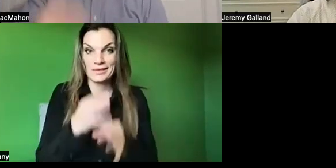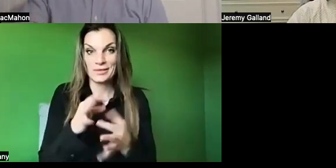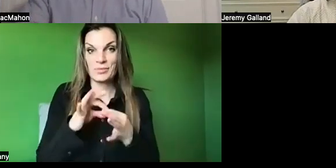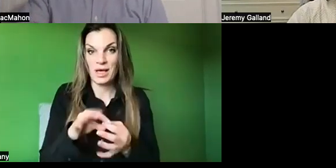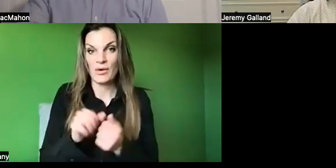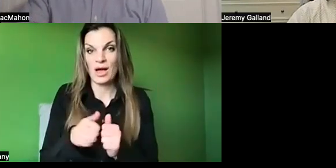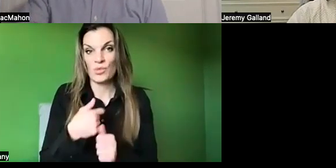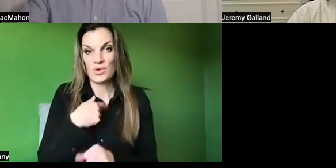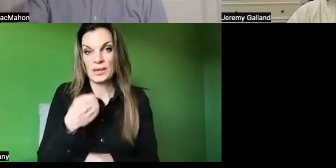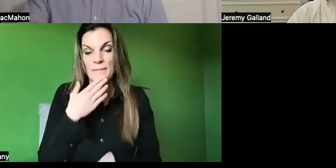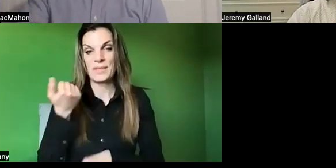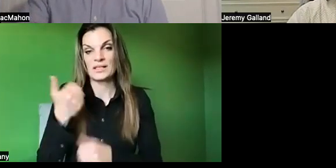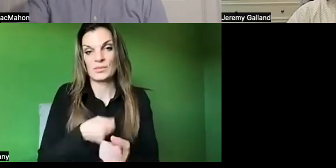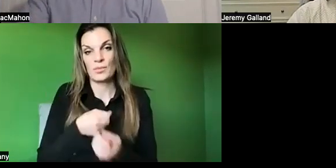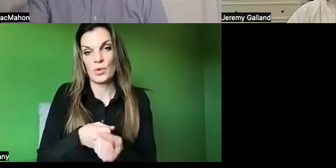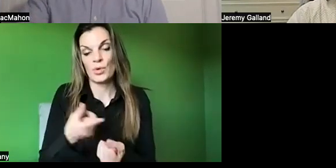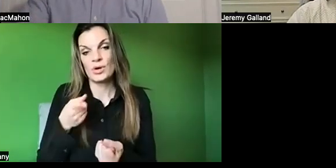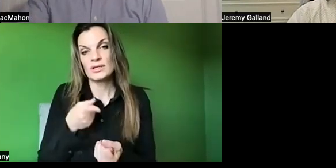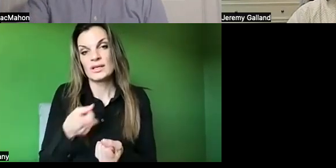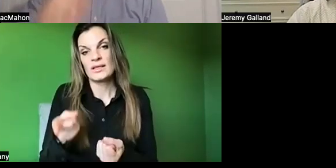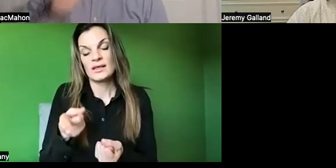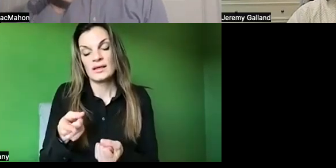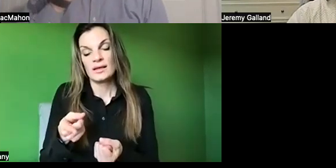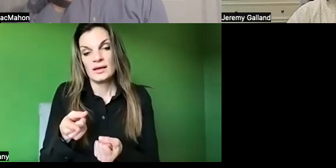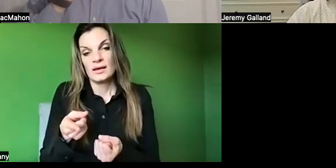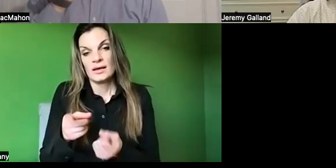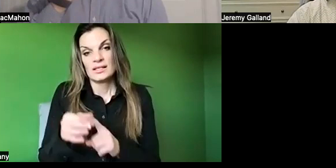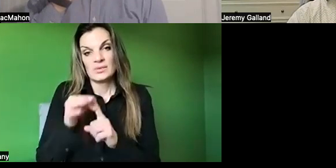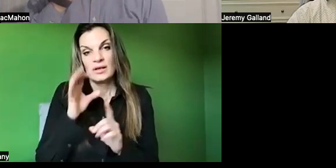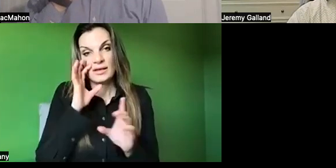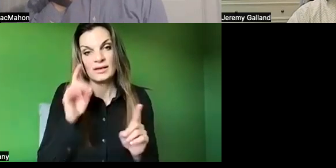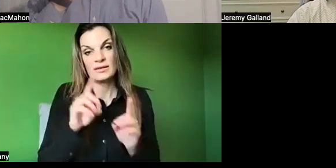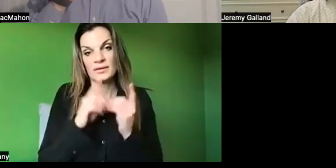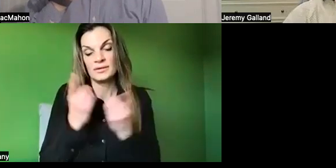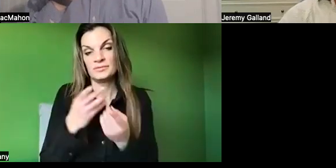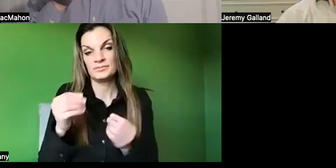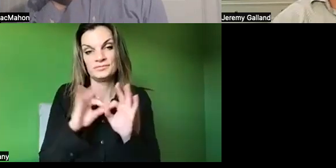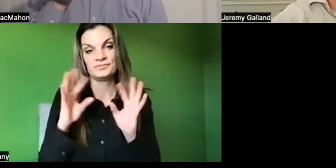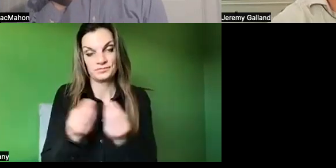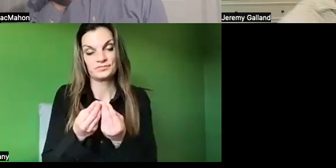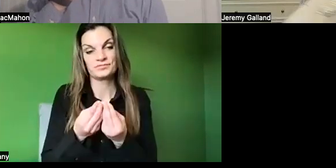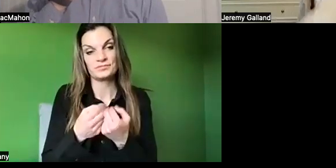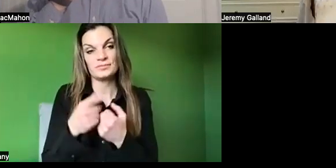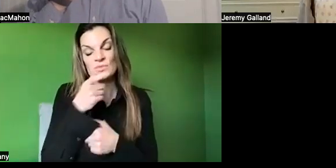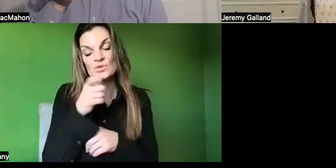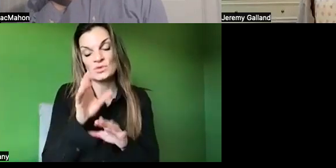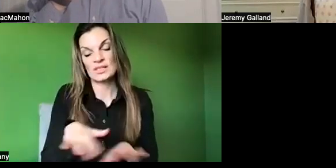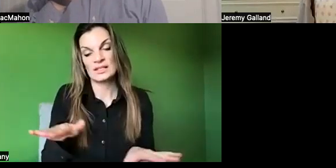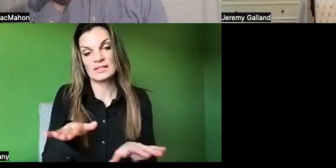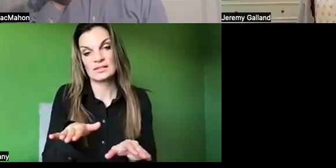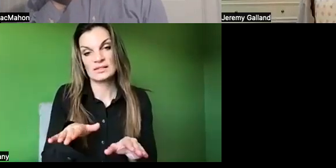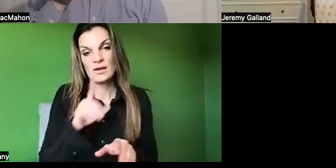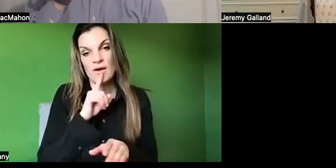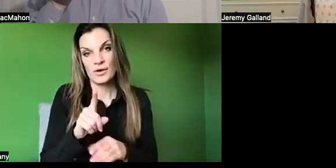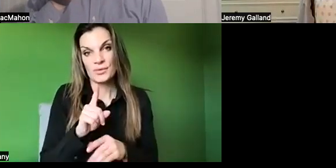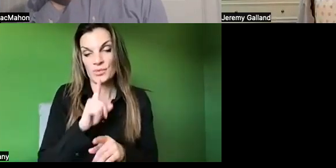we can best support the special ed department and the families whose kids